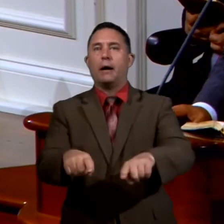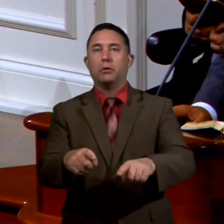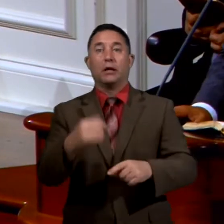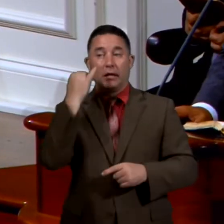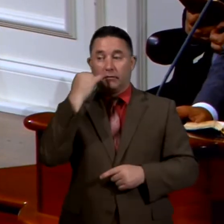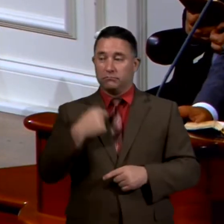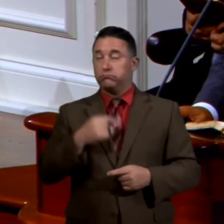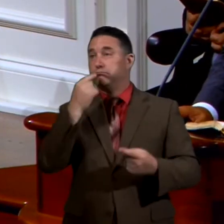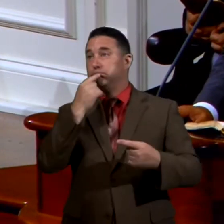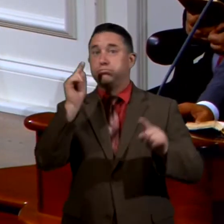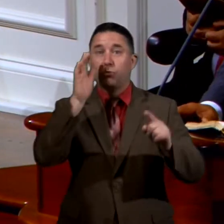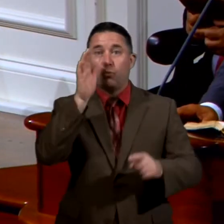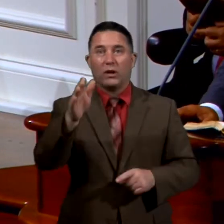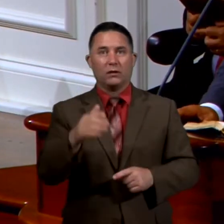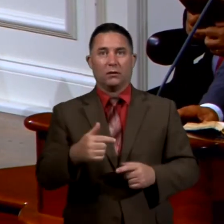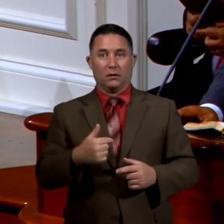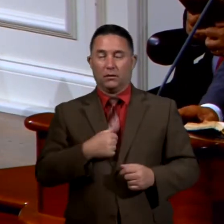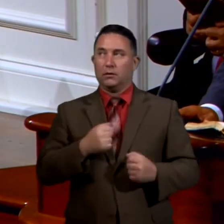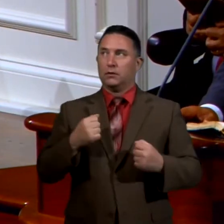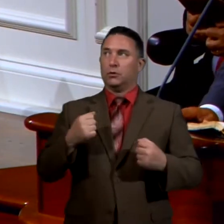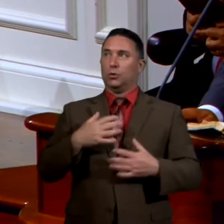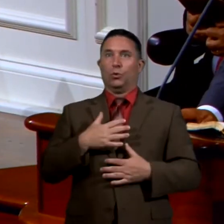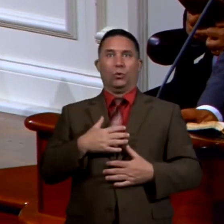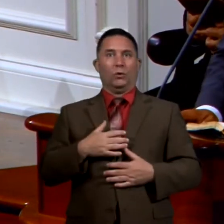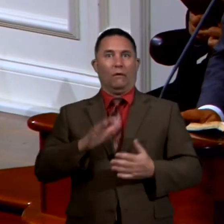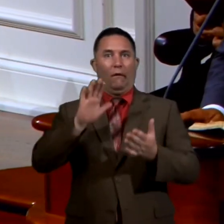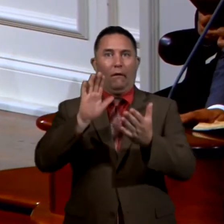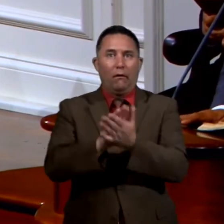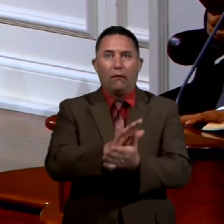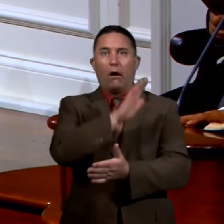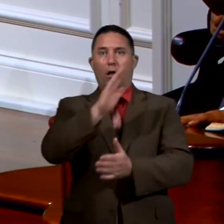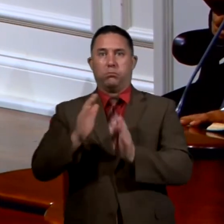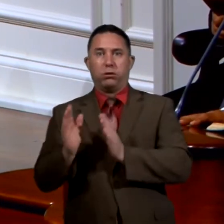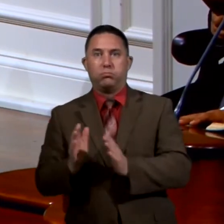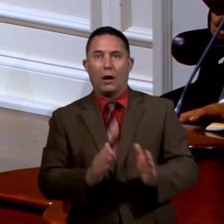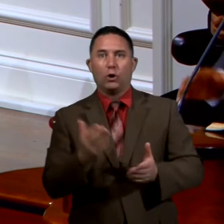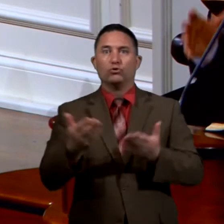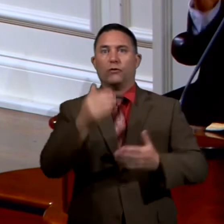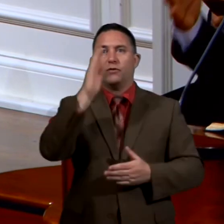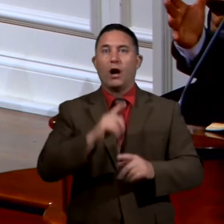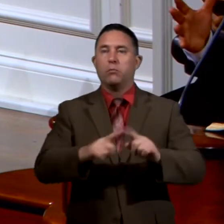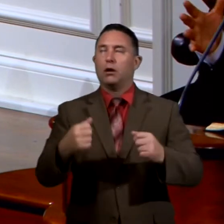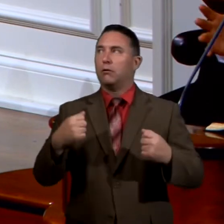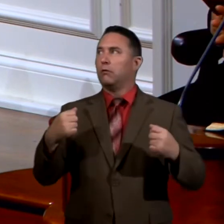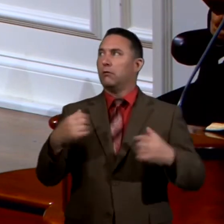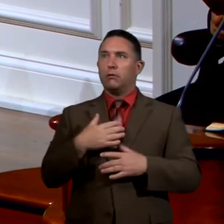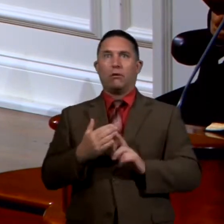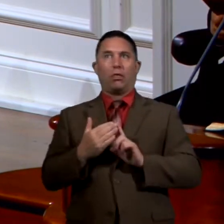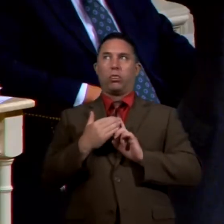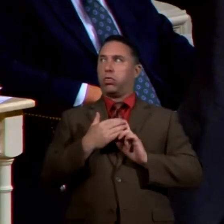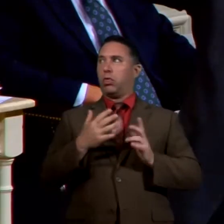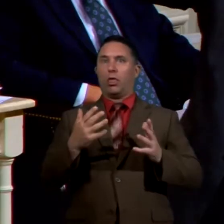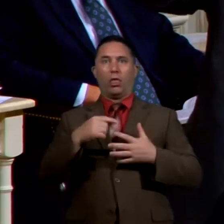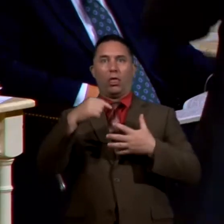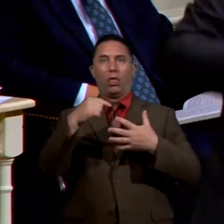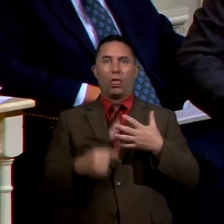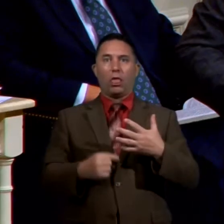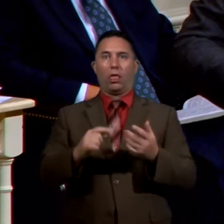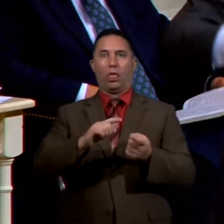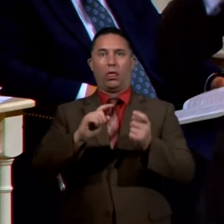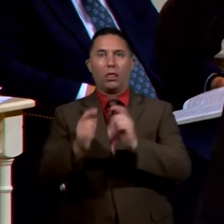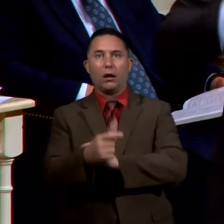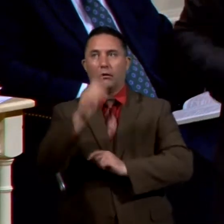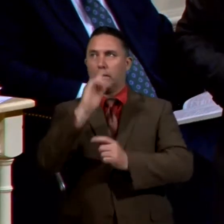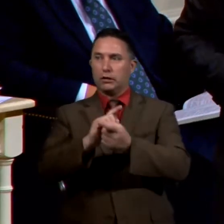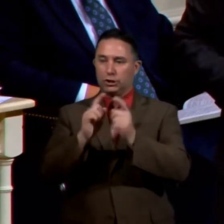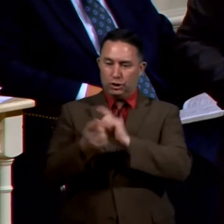be able to make it. I was not only intimidated by college and preparing myself to serve God, but I was intimidated by all the things that I had to change, that